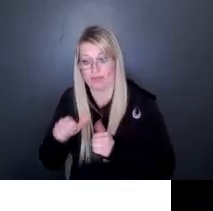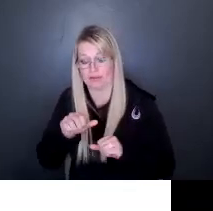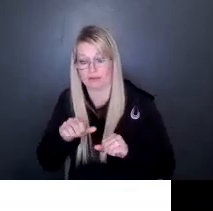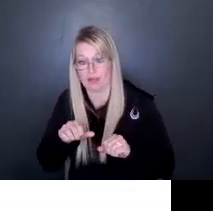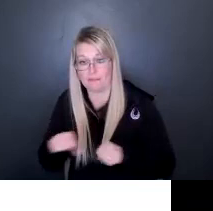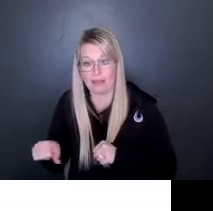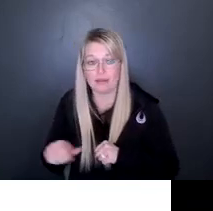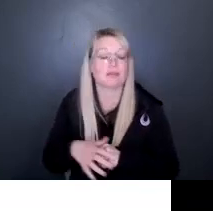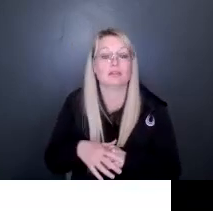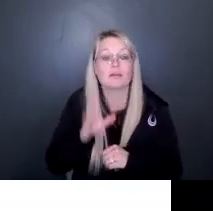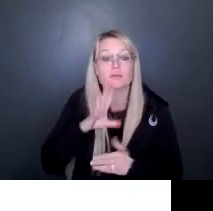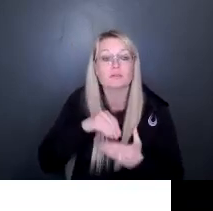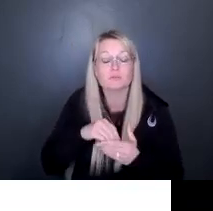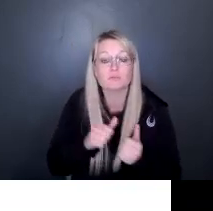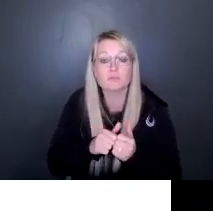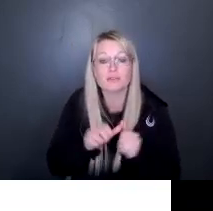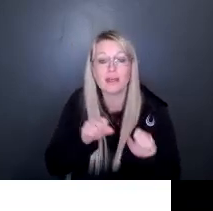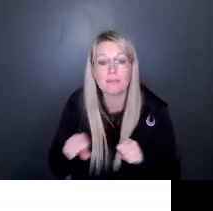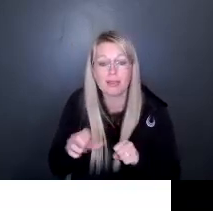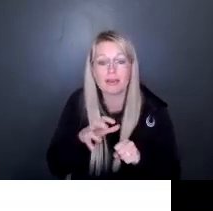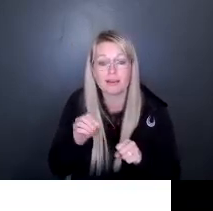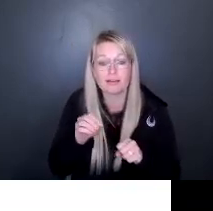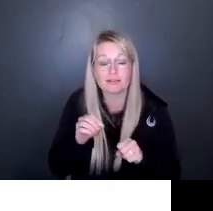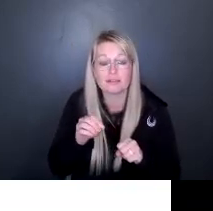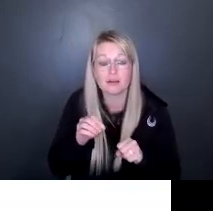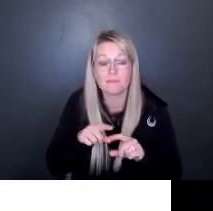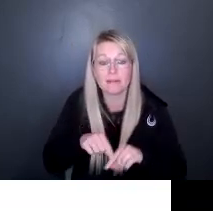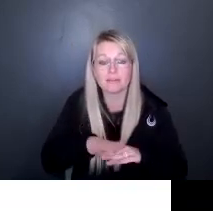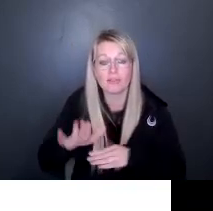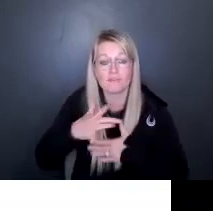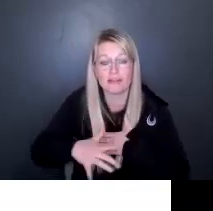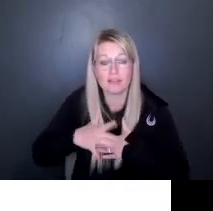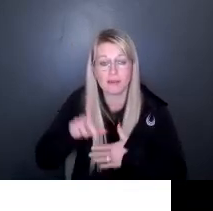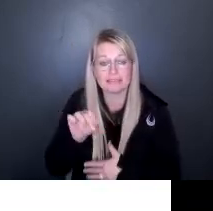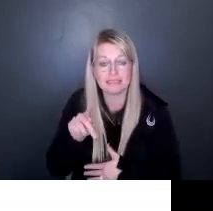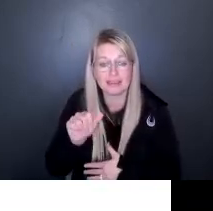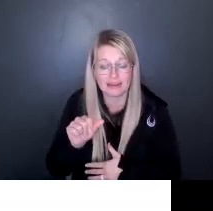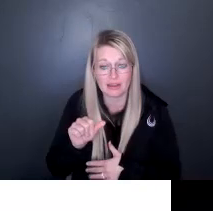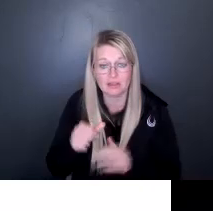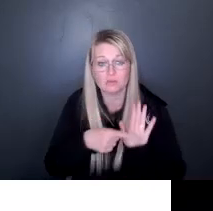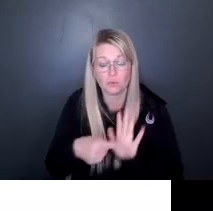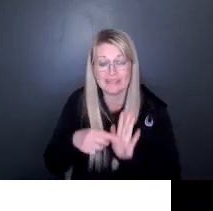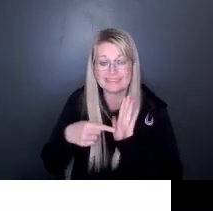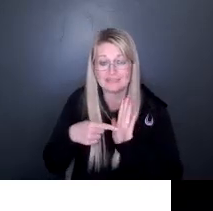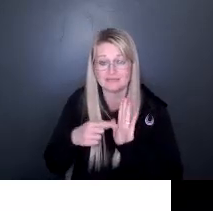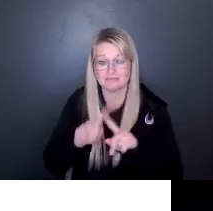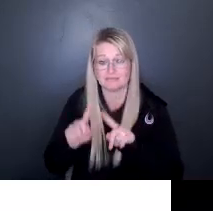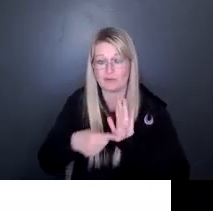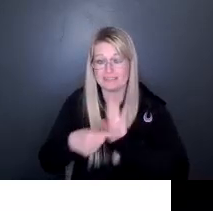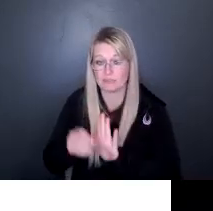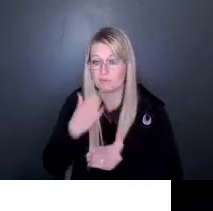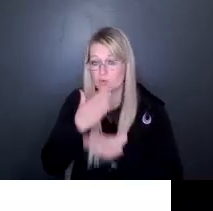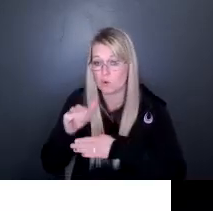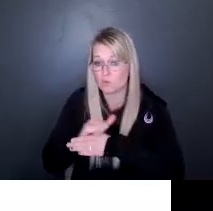on inclusive education and disability in crisis context based on available data, illustrating examples of good practice as well